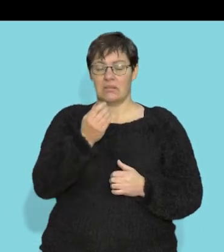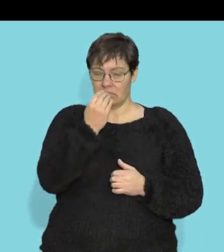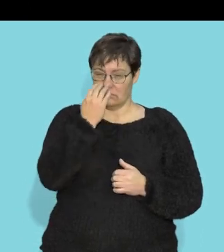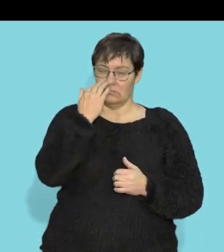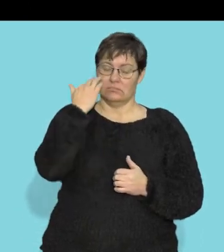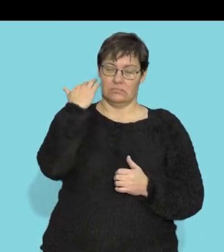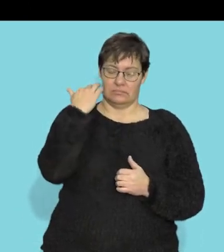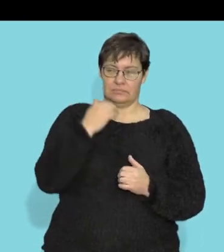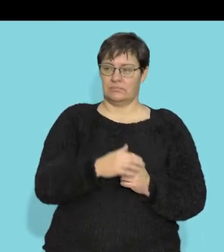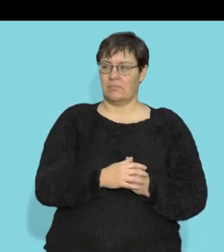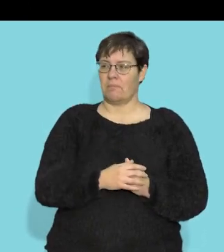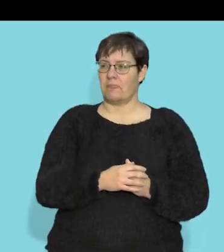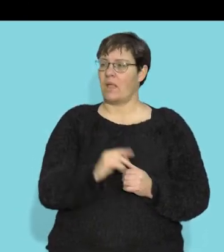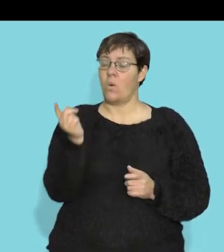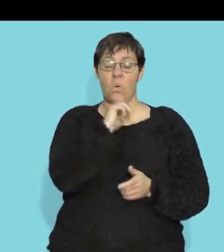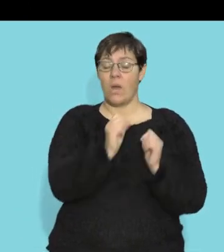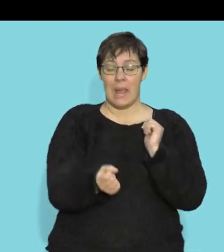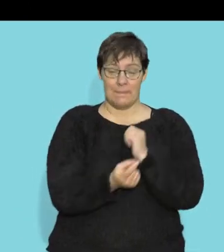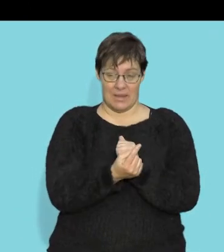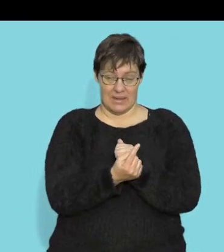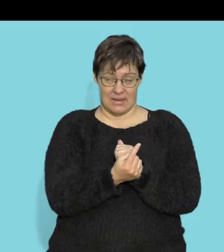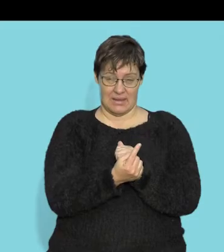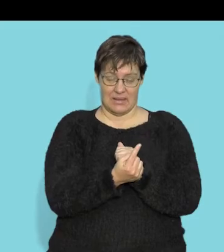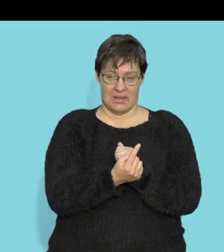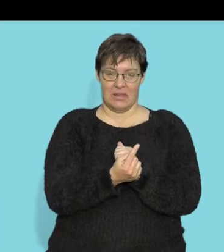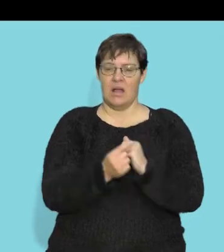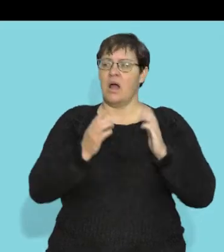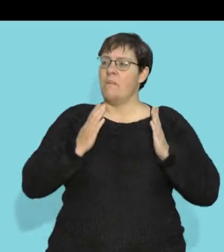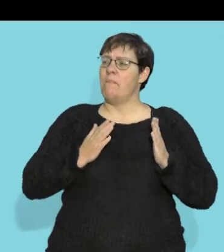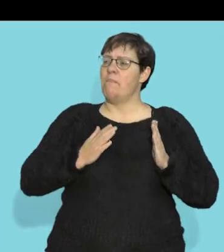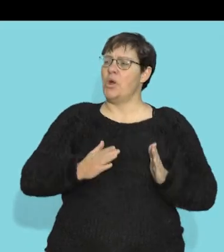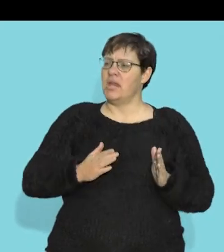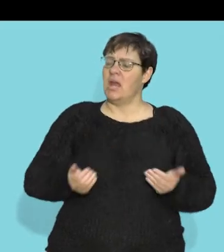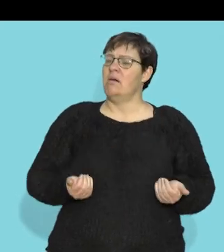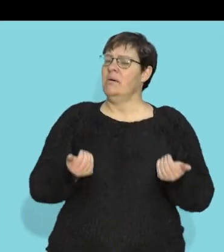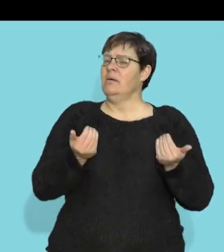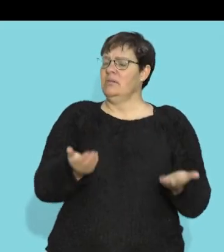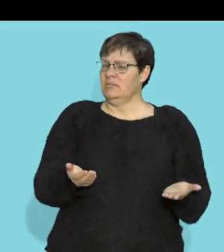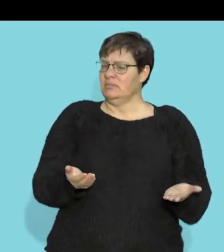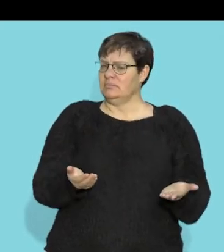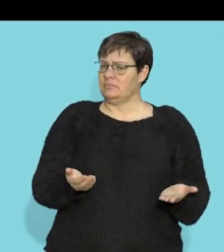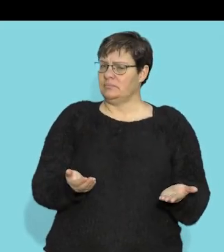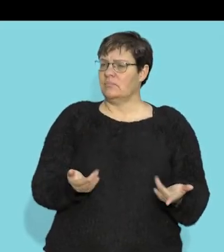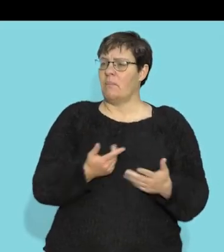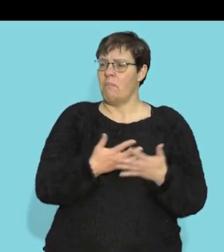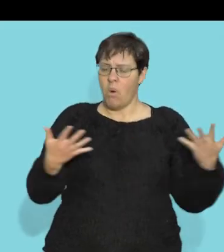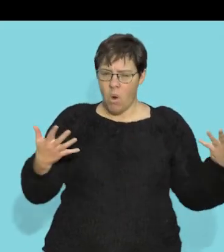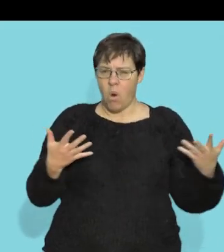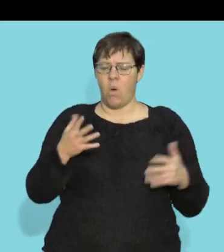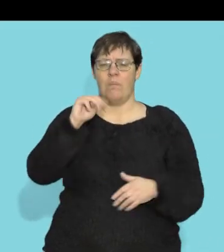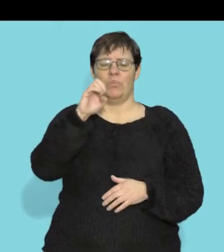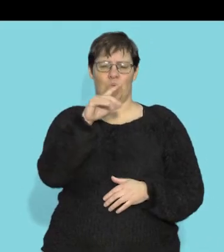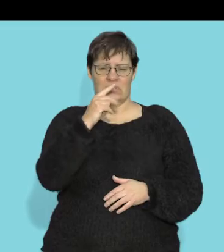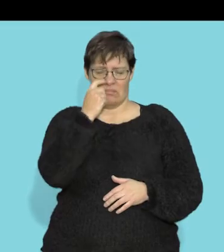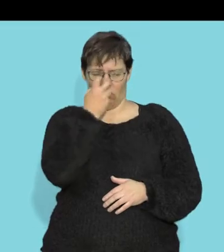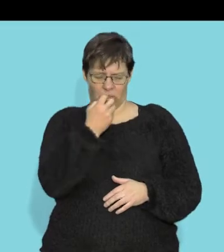and what is going to happen here is our body is going to produce rhinitis, this whole lot of mucus. Our body is going